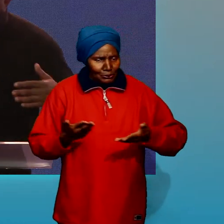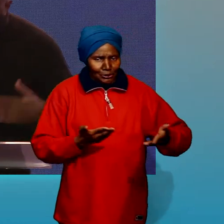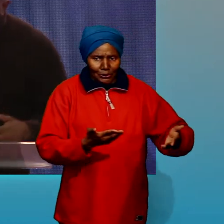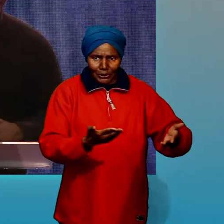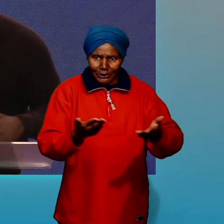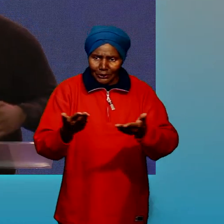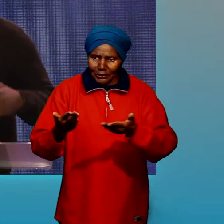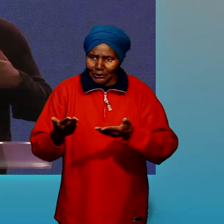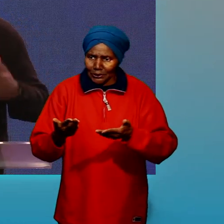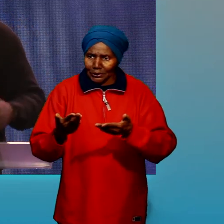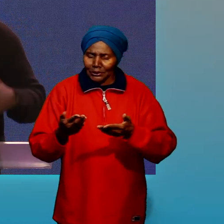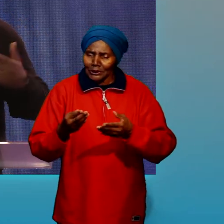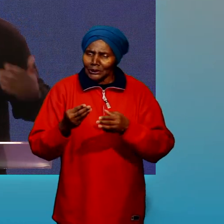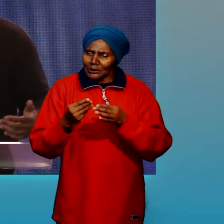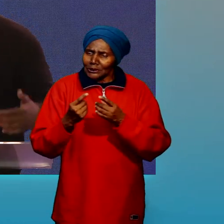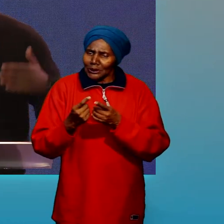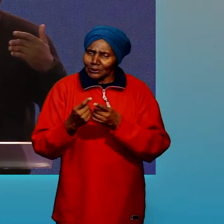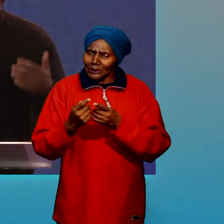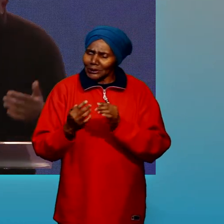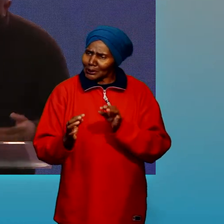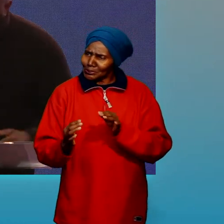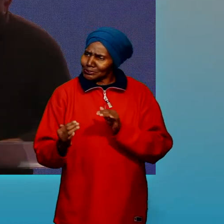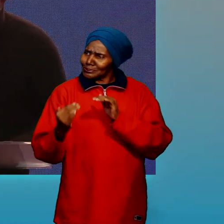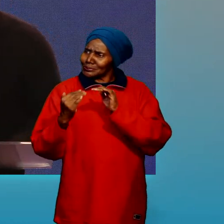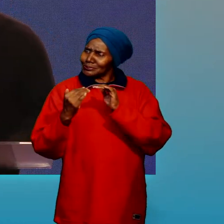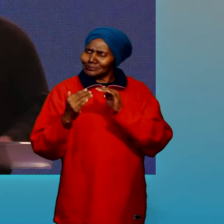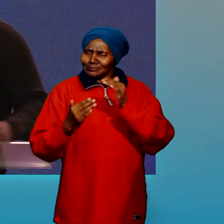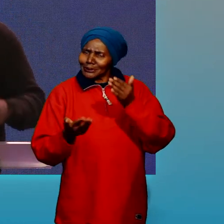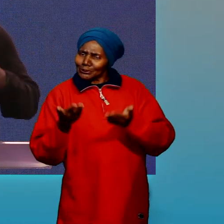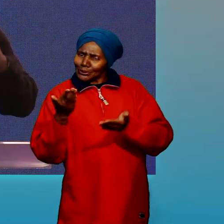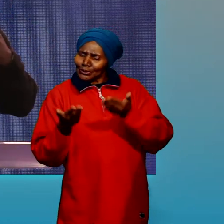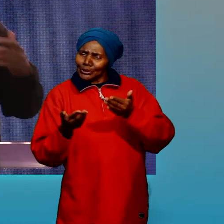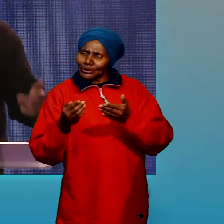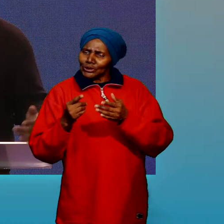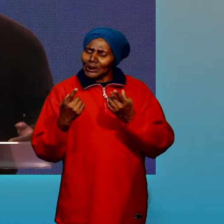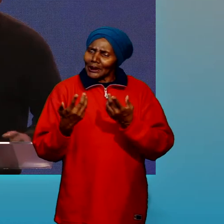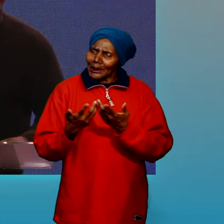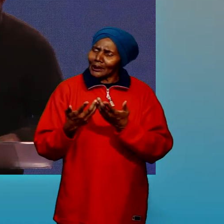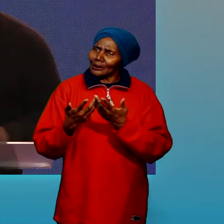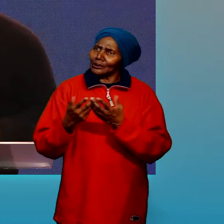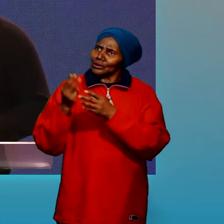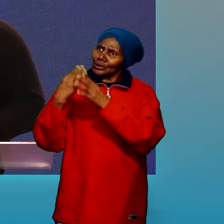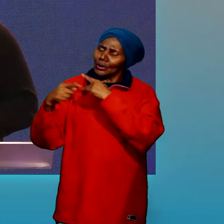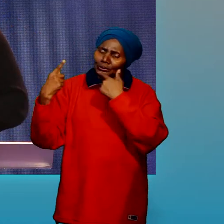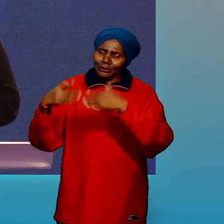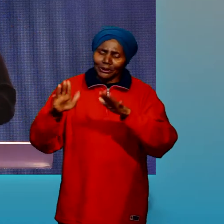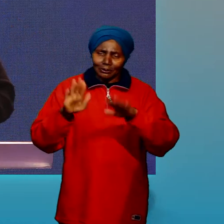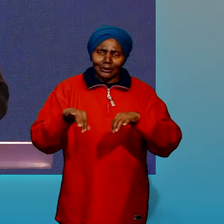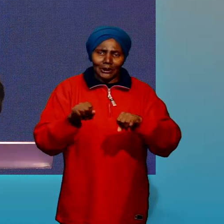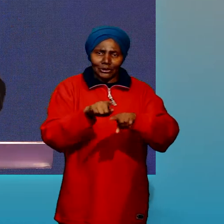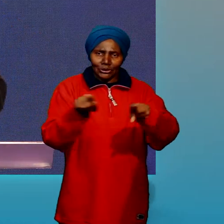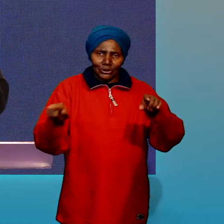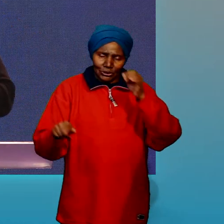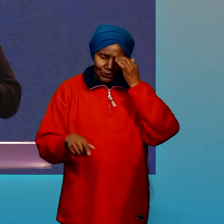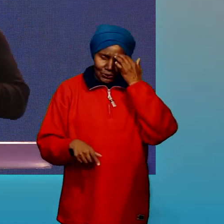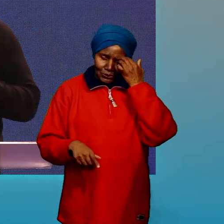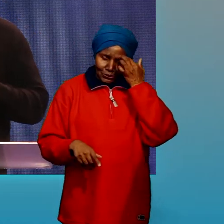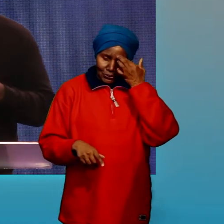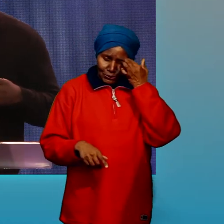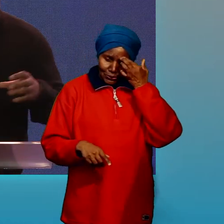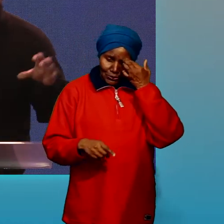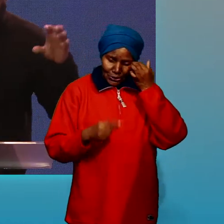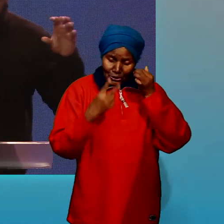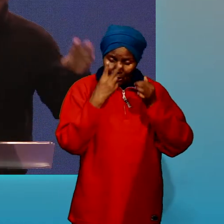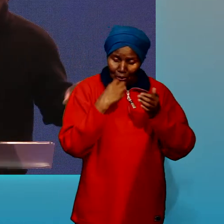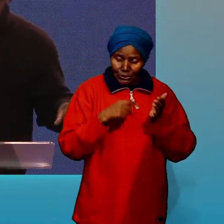in proportion to the way the Lord your God has blessed you. This is a wonderful Old Testament